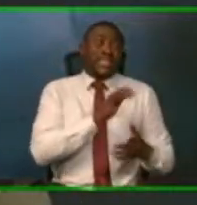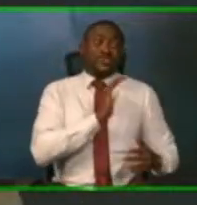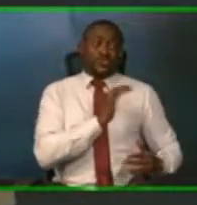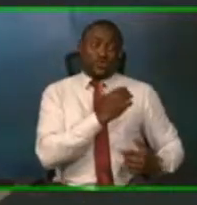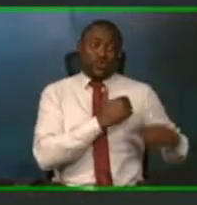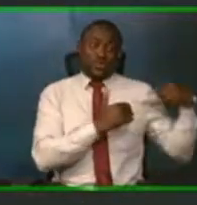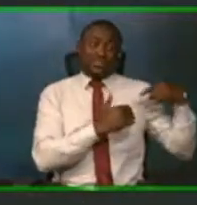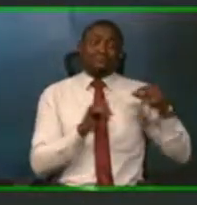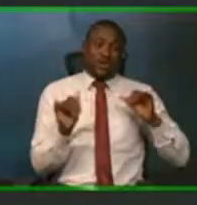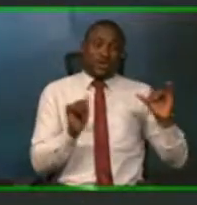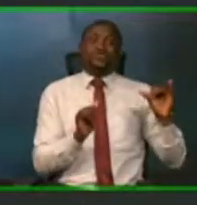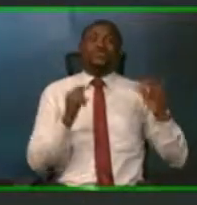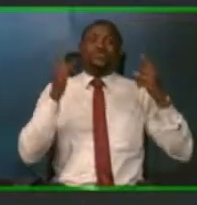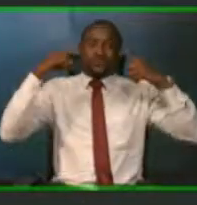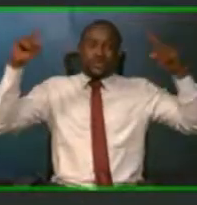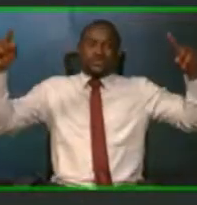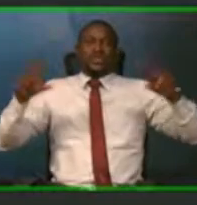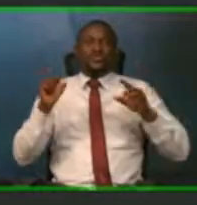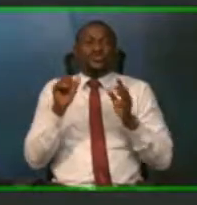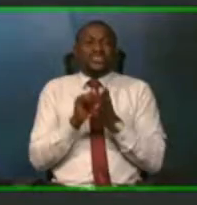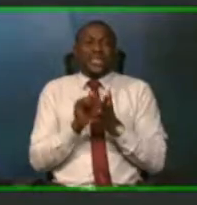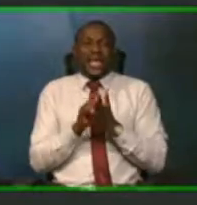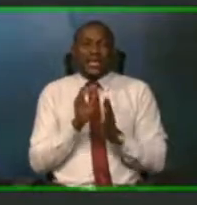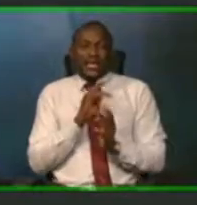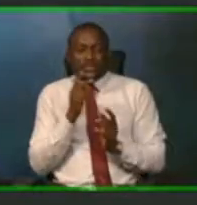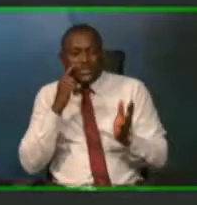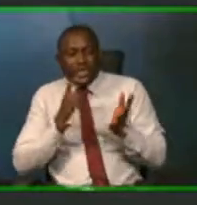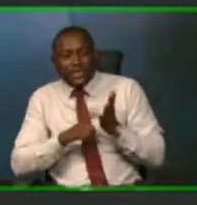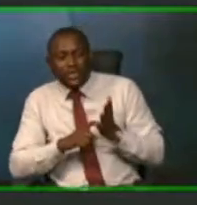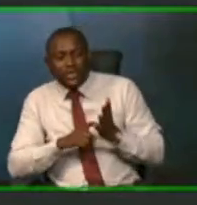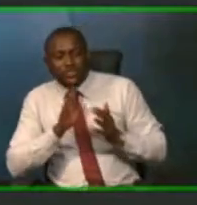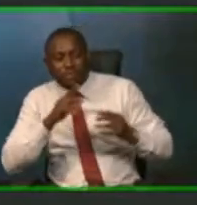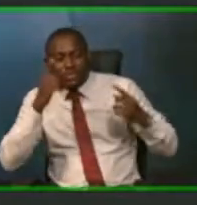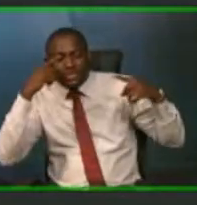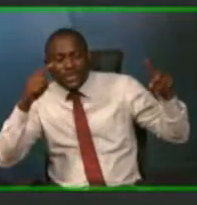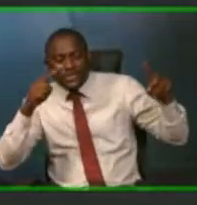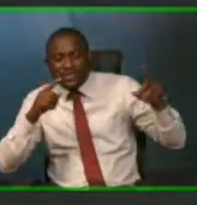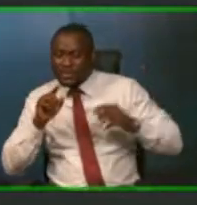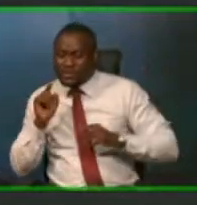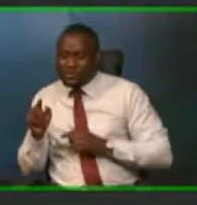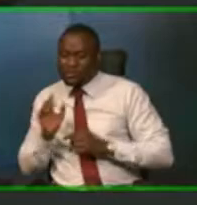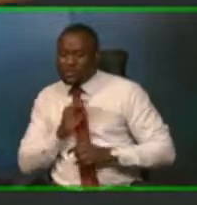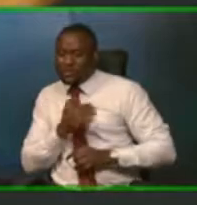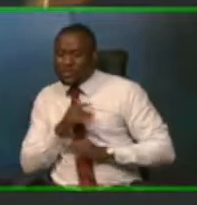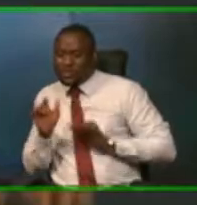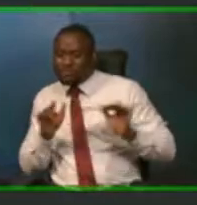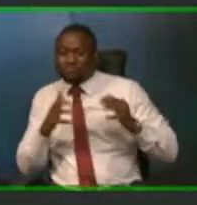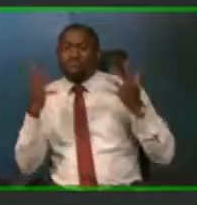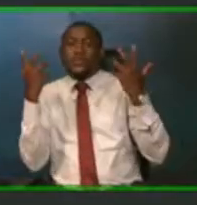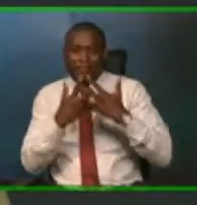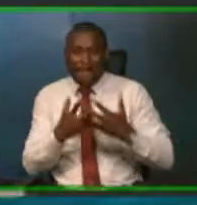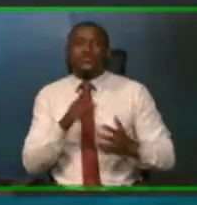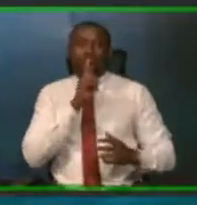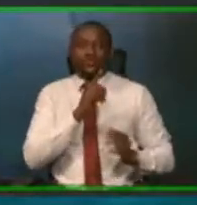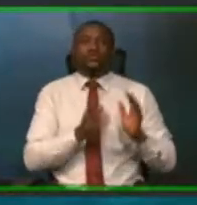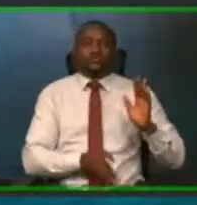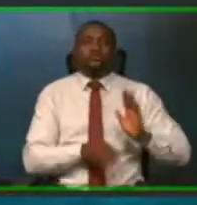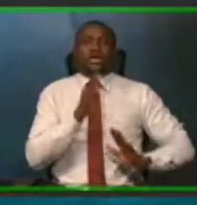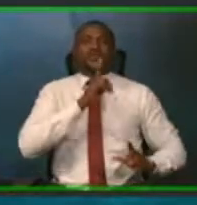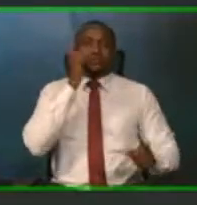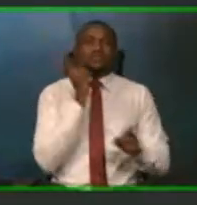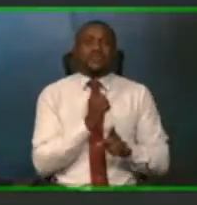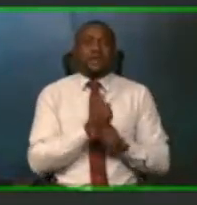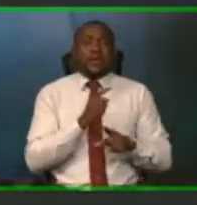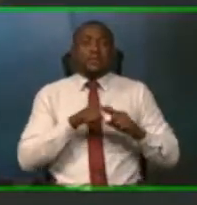also prospers. So I can vet the basis of your prosperity by checking the condition of your soul while you rise. If you are losing